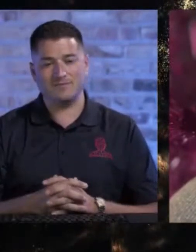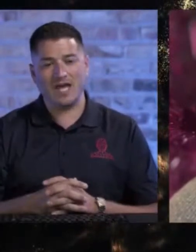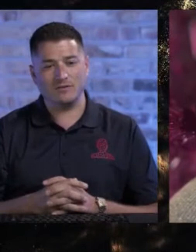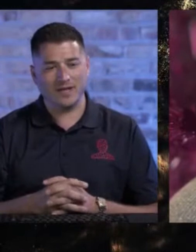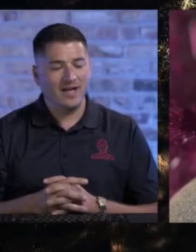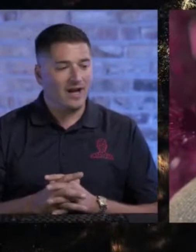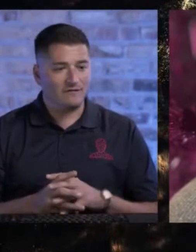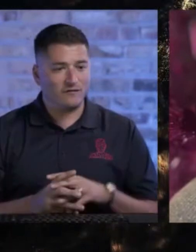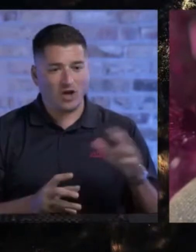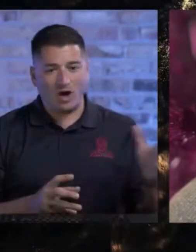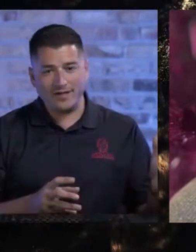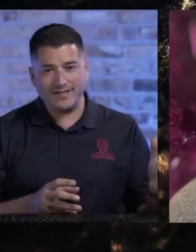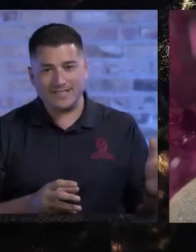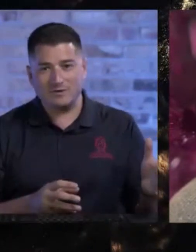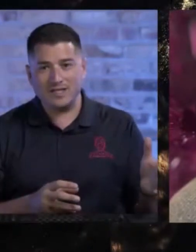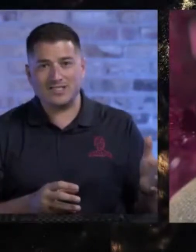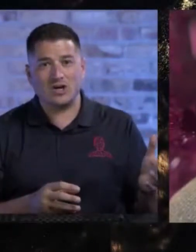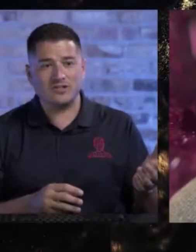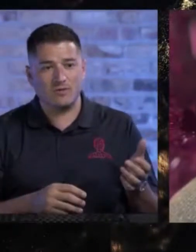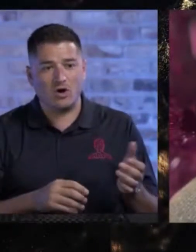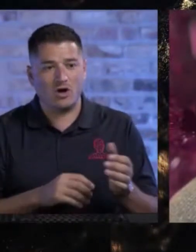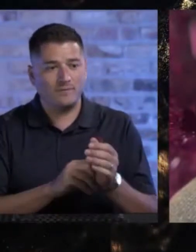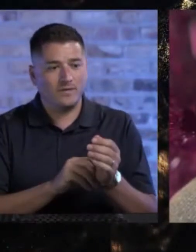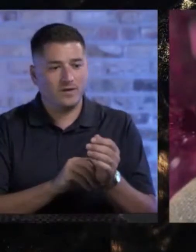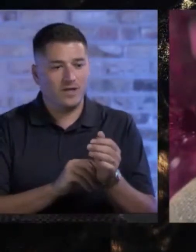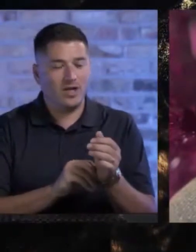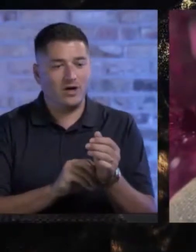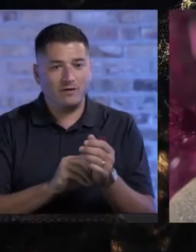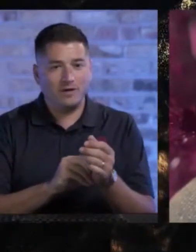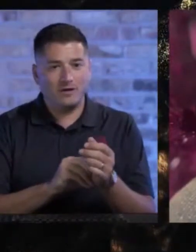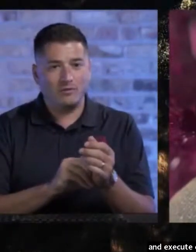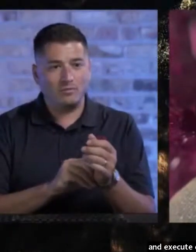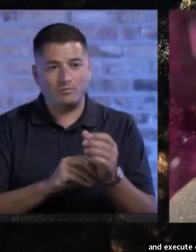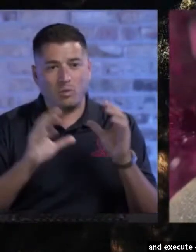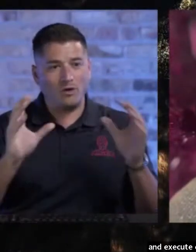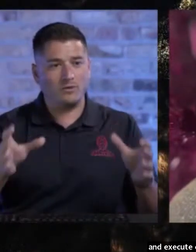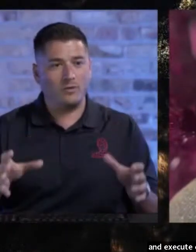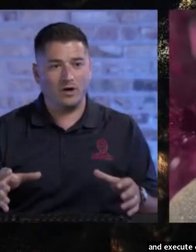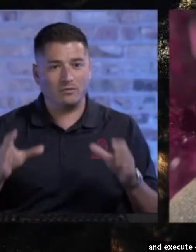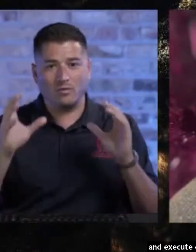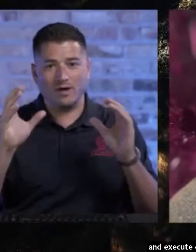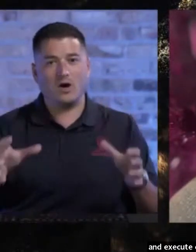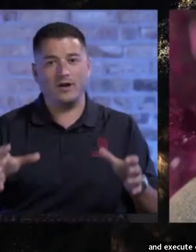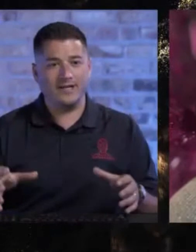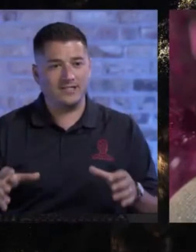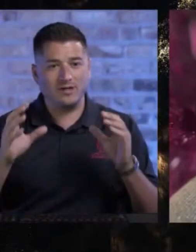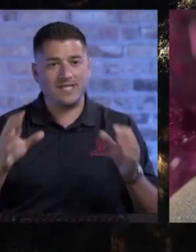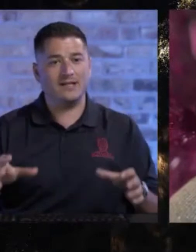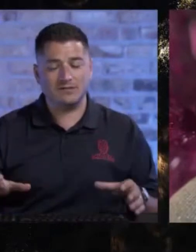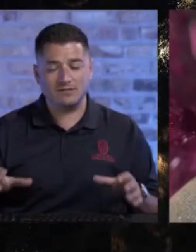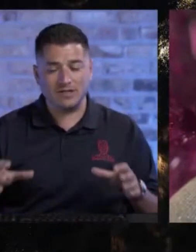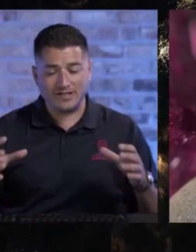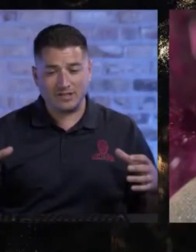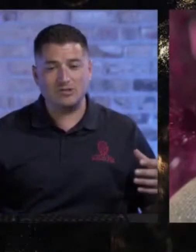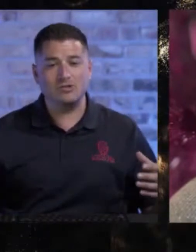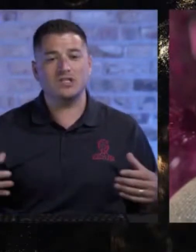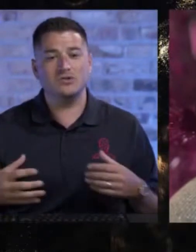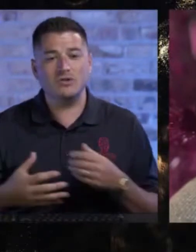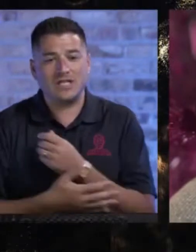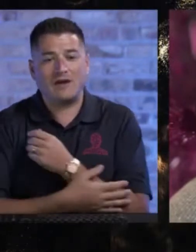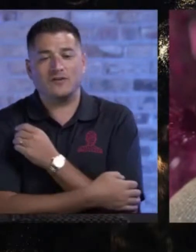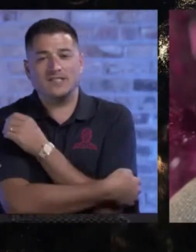to up together but for the audience it really starts small you know one report one audience one data